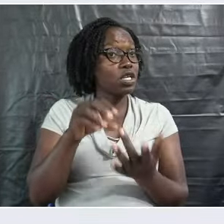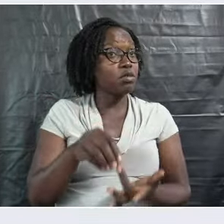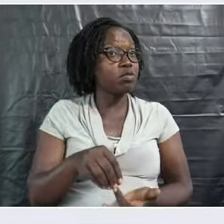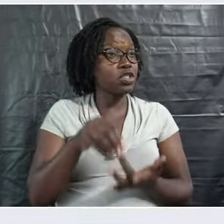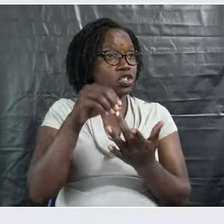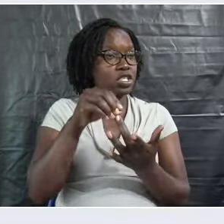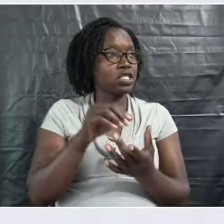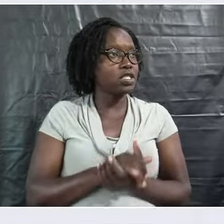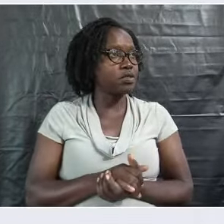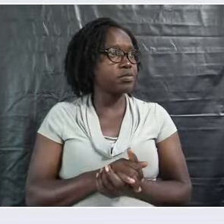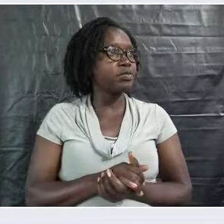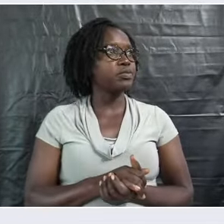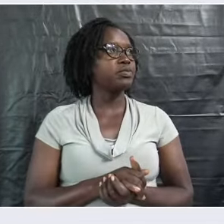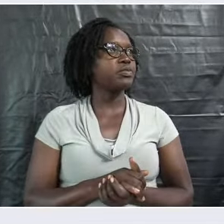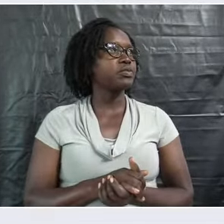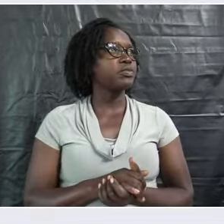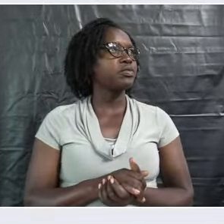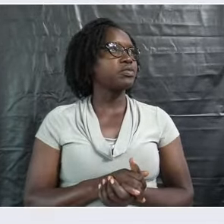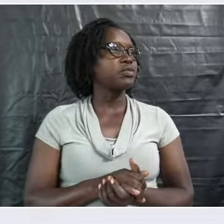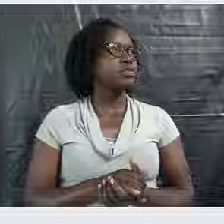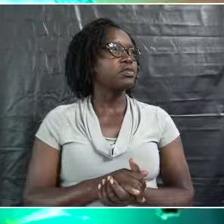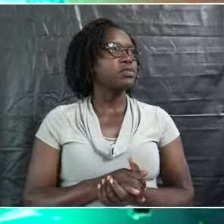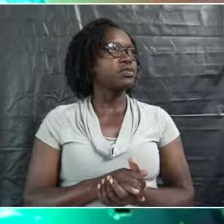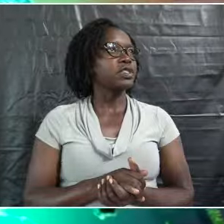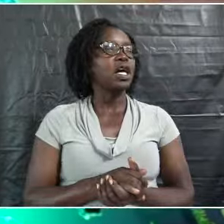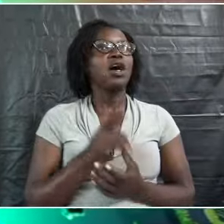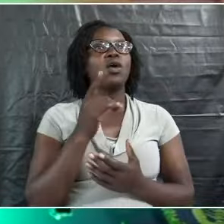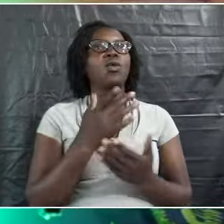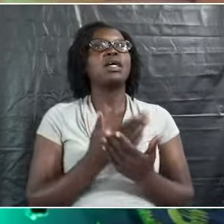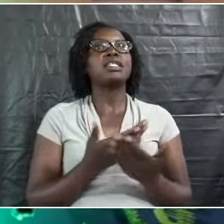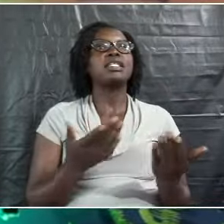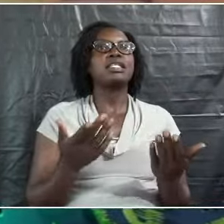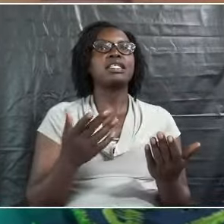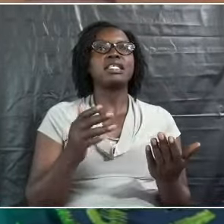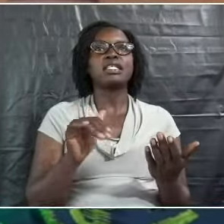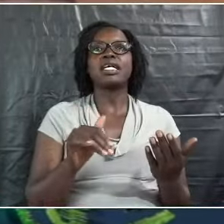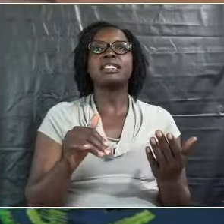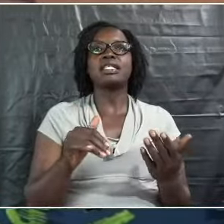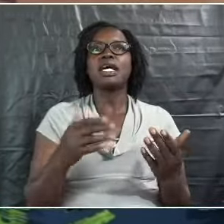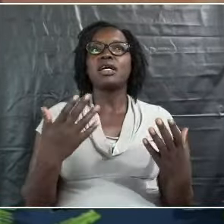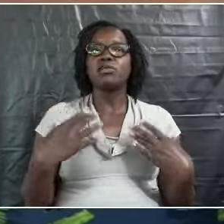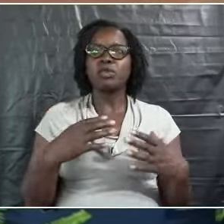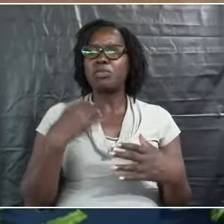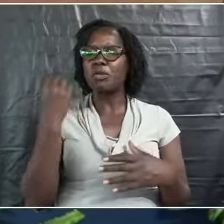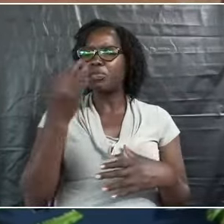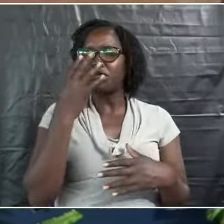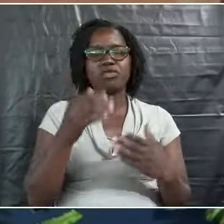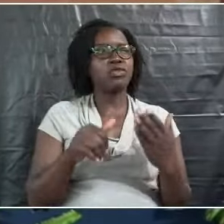Now one would think that people wearing such beautiful names